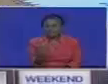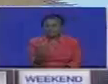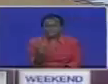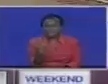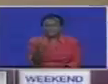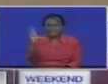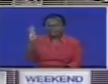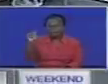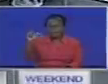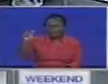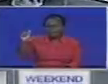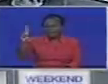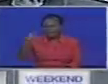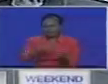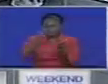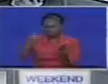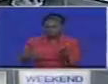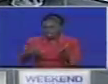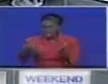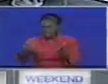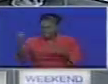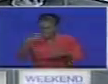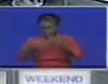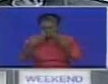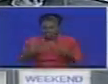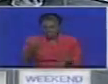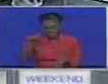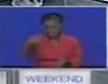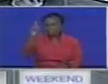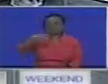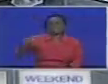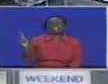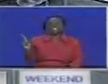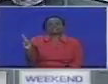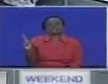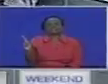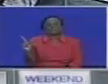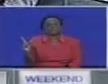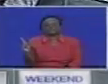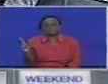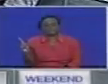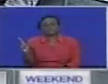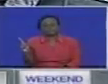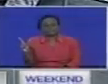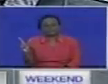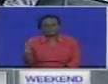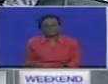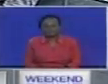Malala who stepped down. The rest participated in election. Okay. So that is not accurate. All right. Congratulations.